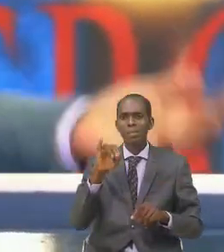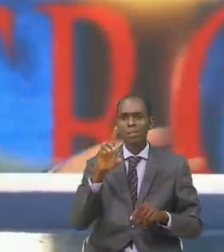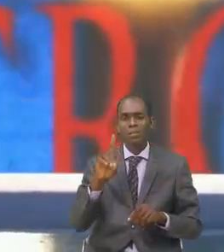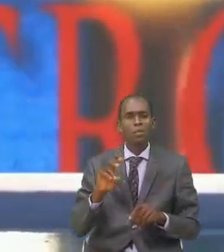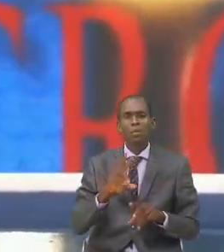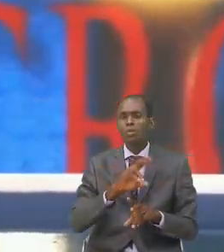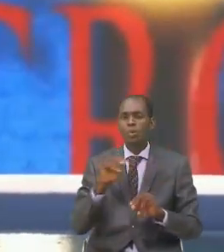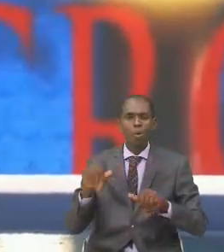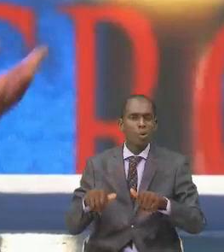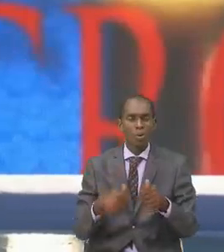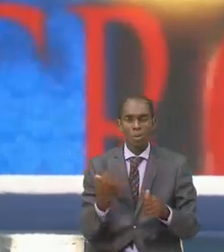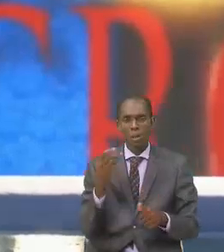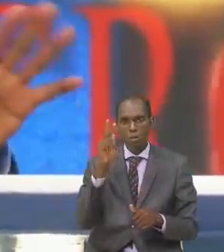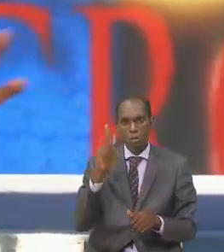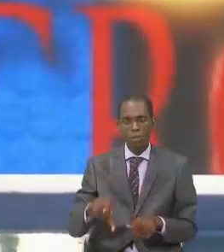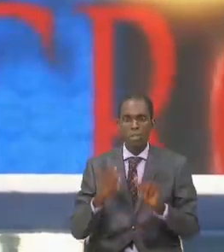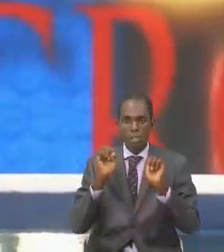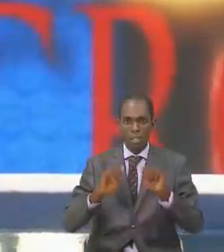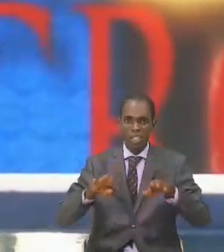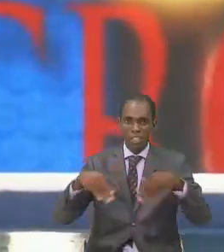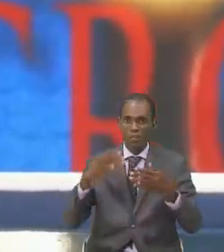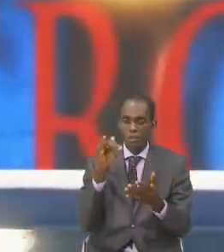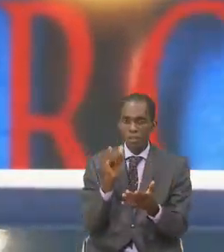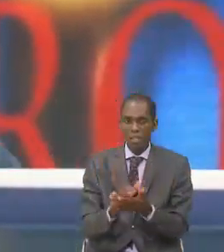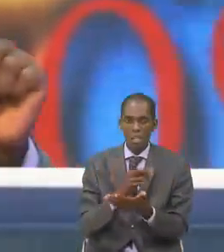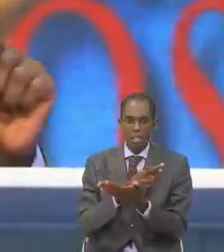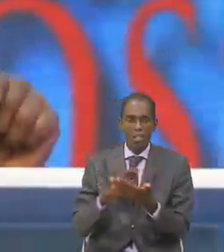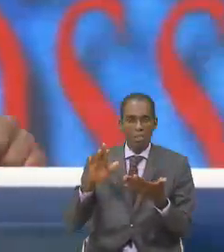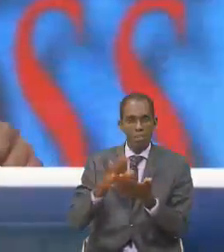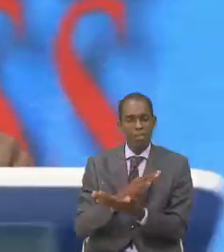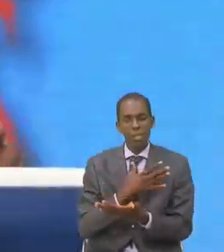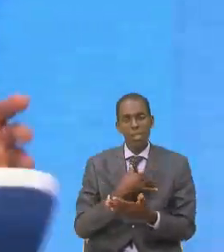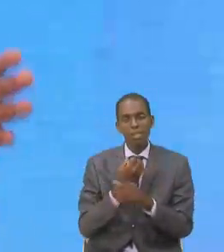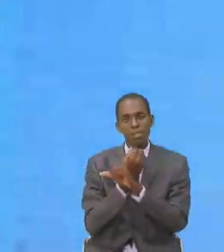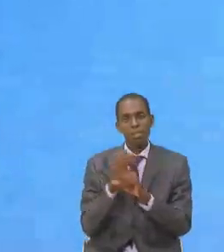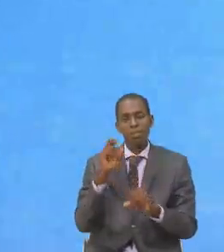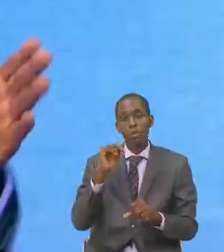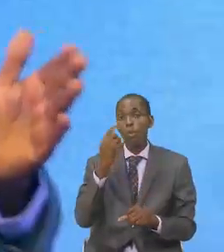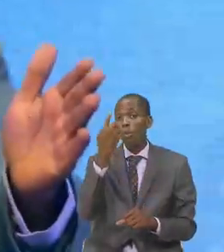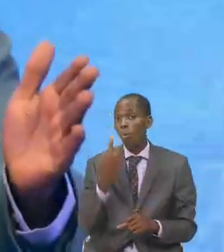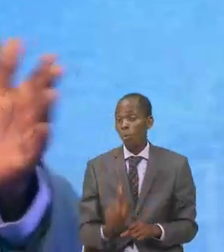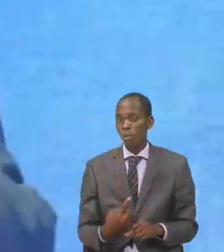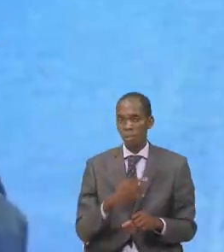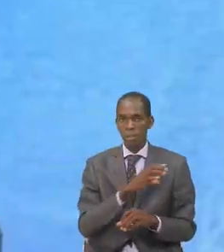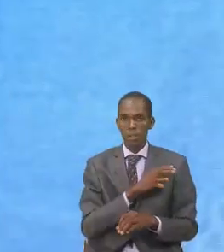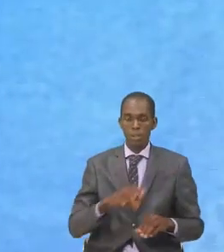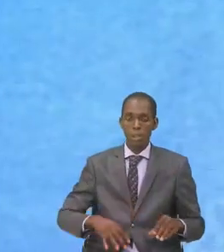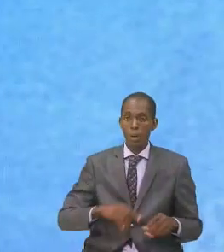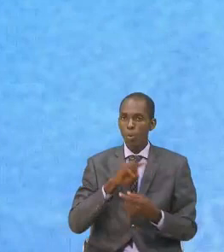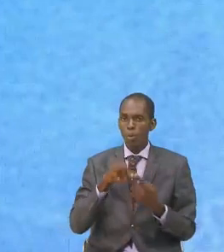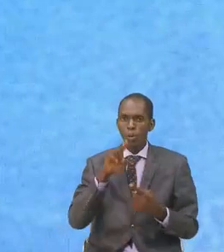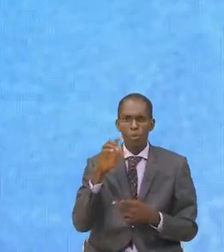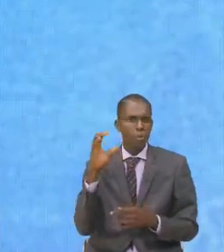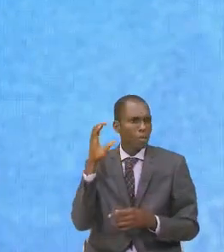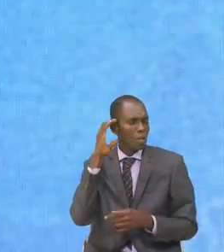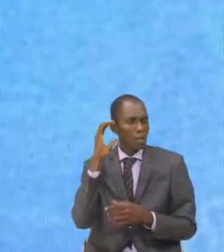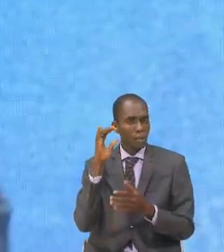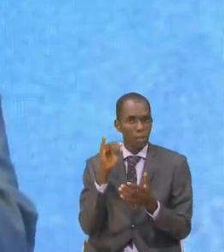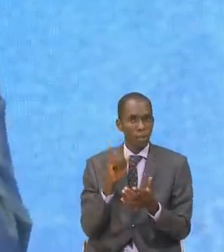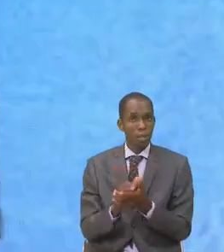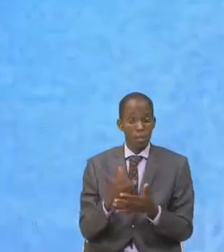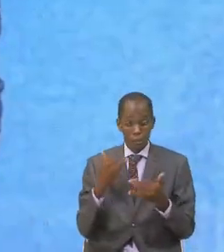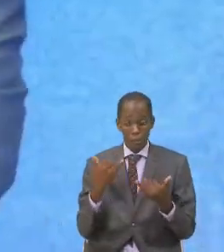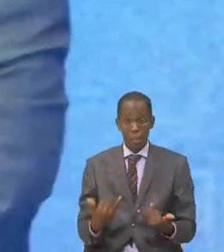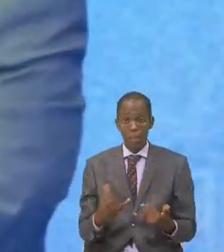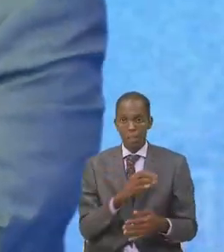or Moses, or David, nobody can give you that righteousness and salvation. Only